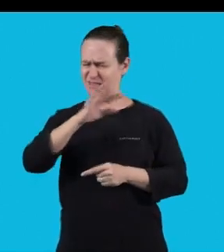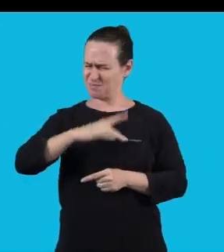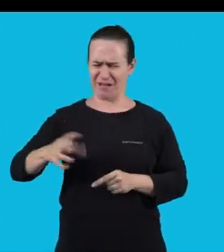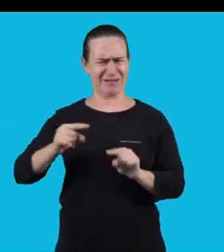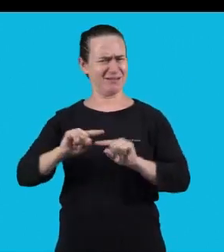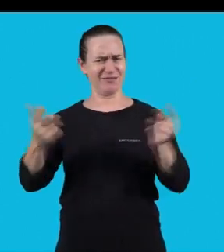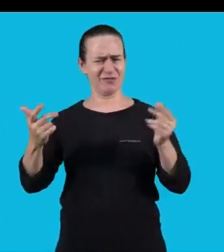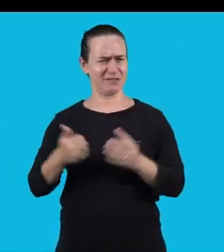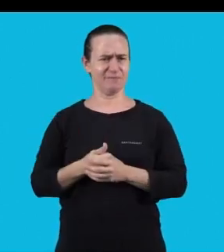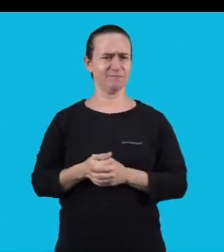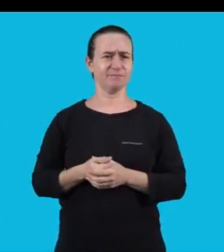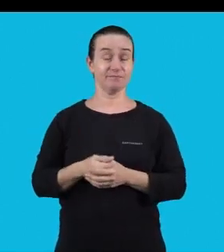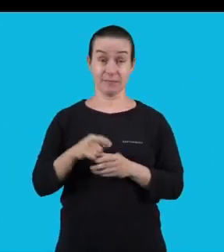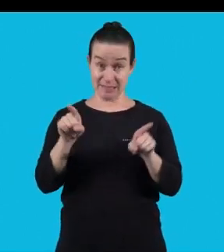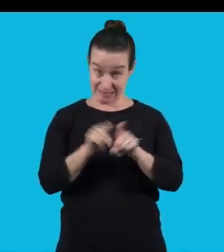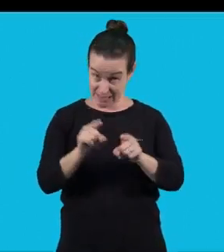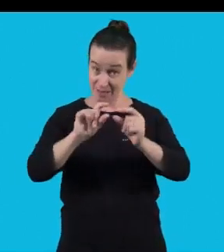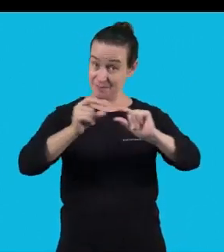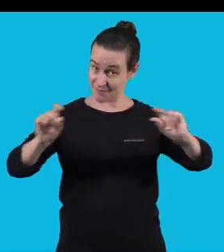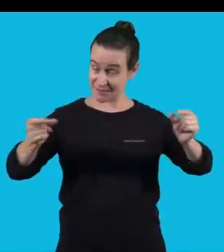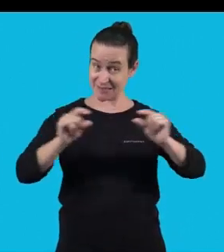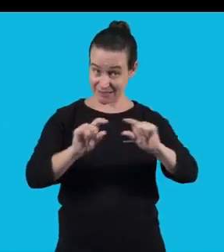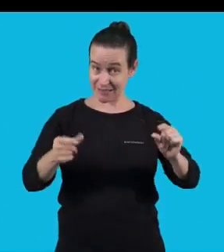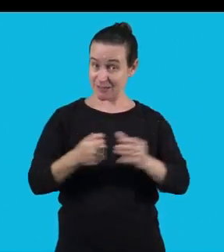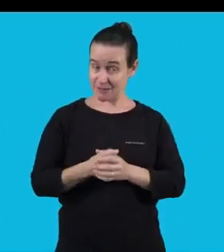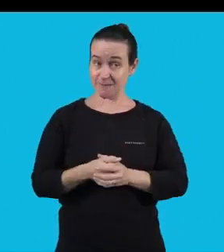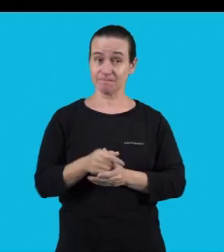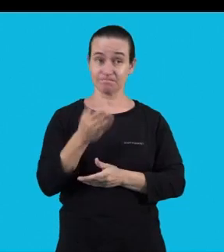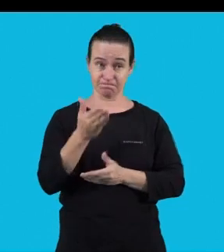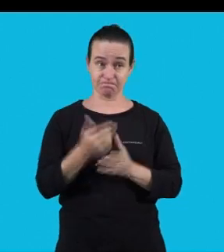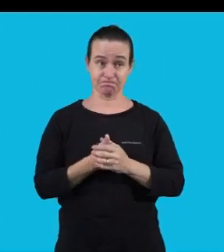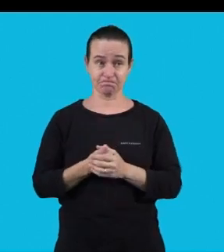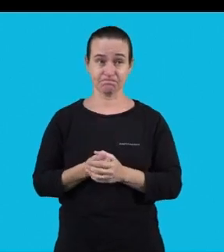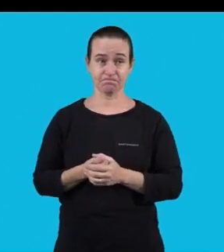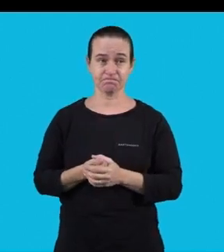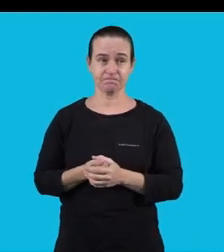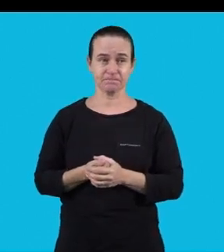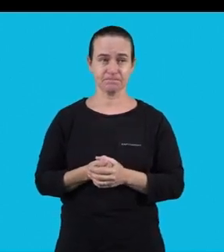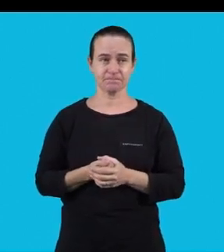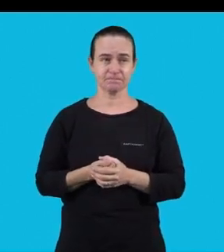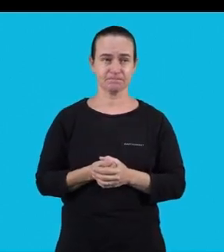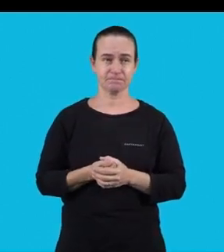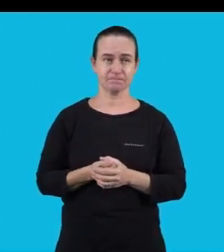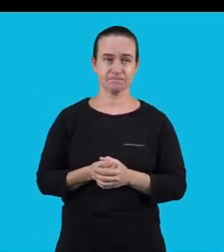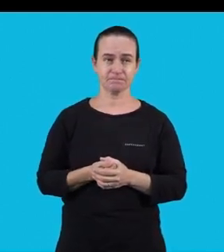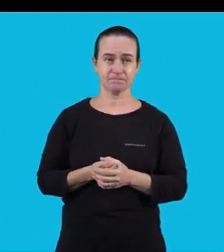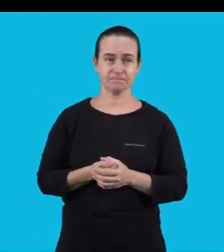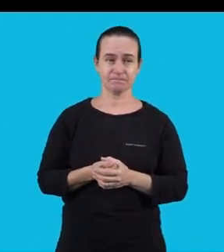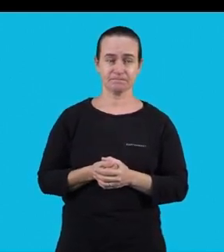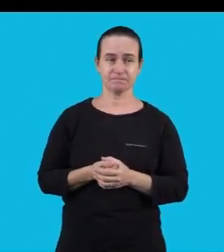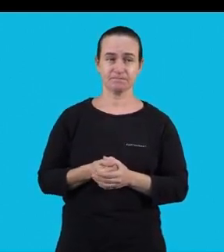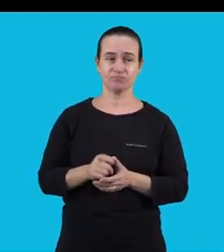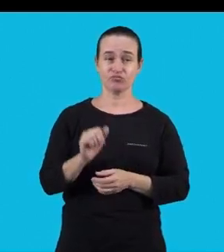also spelt differently. It's in the same sentence where we found the previous answer. We just read a little bit